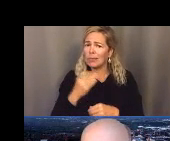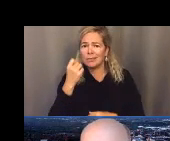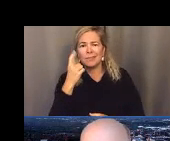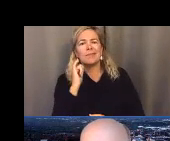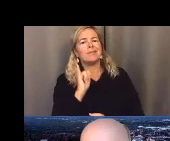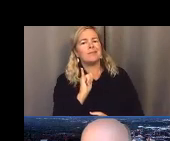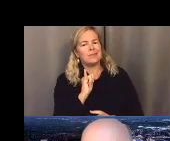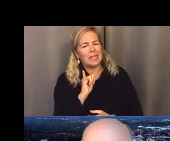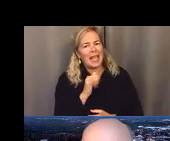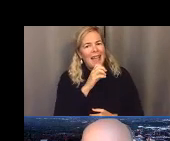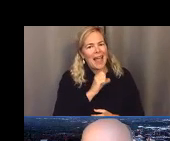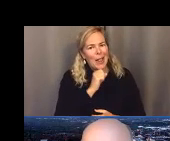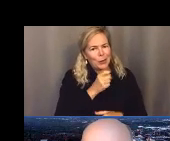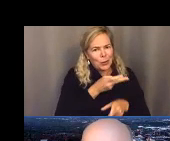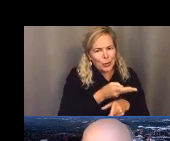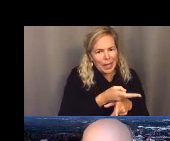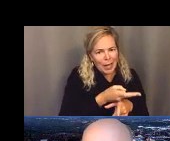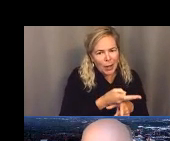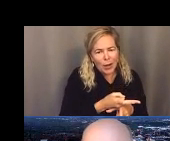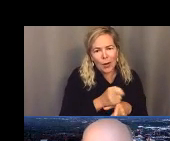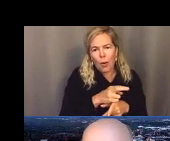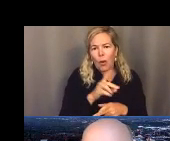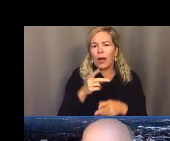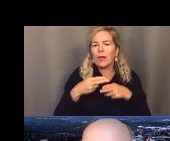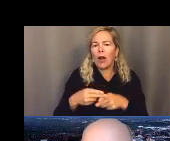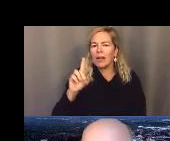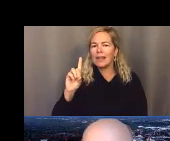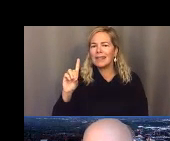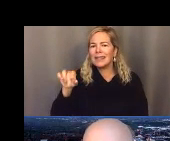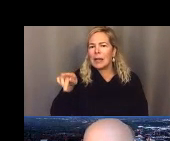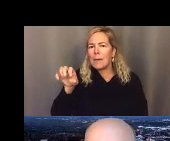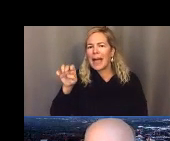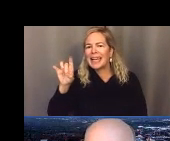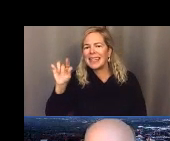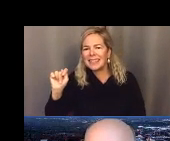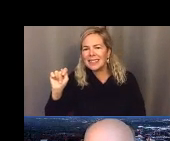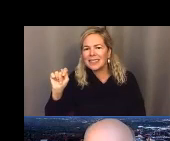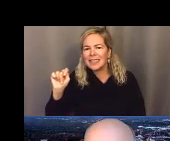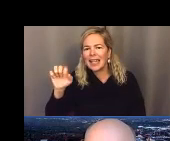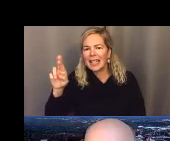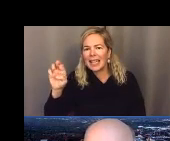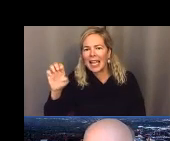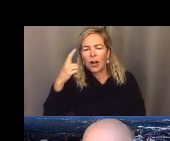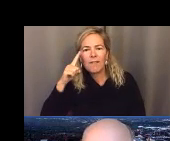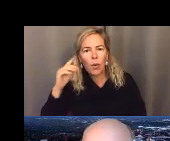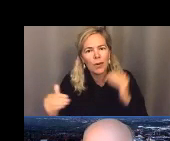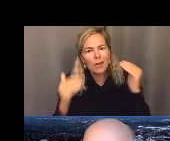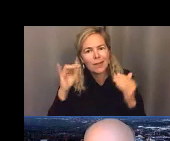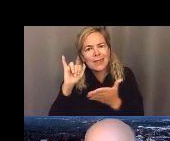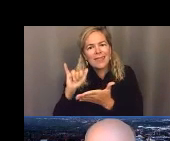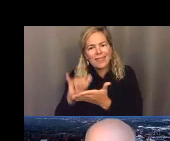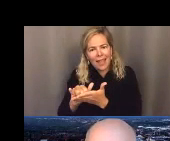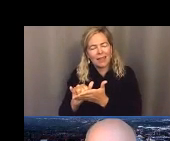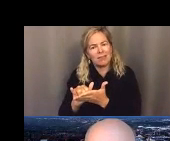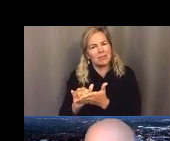elder care or dependent care for adults is in the mix. And so we are paying